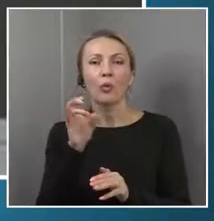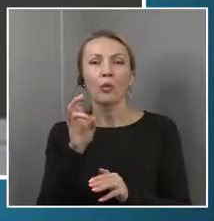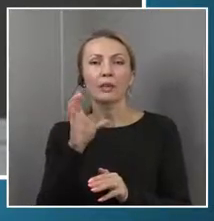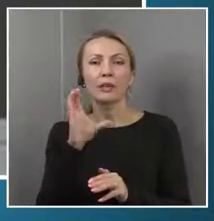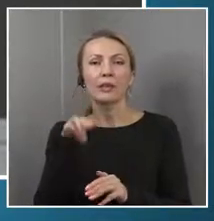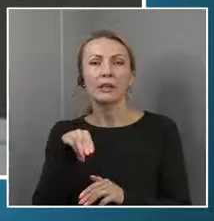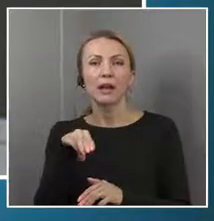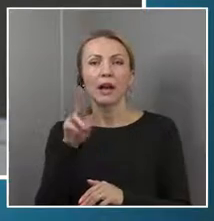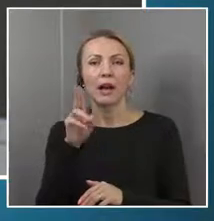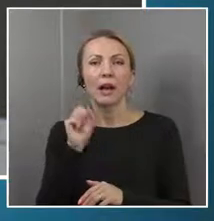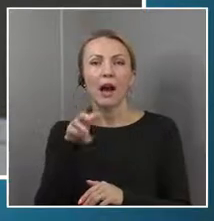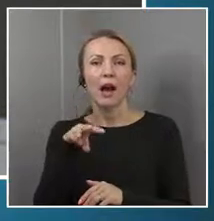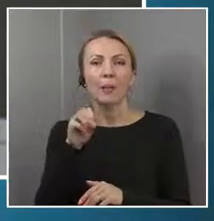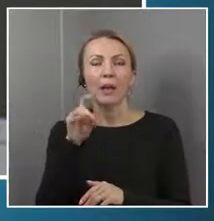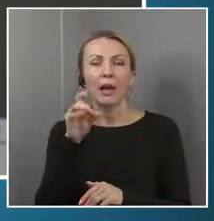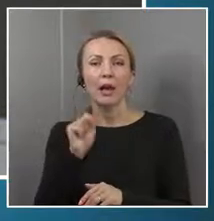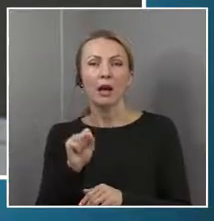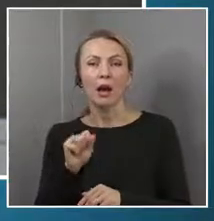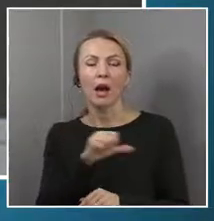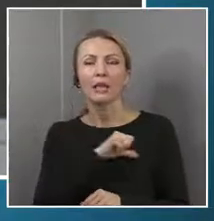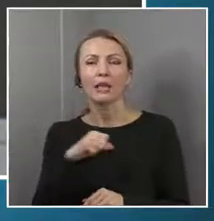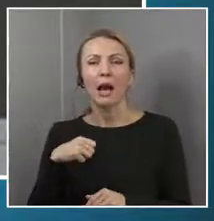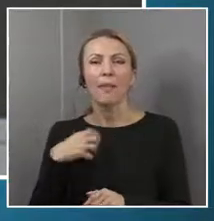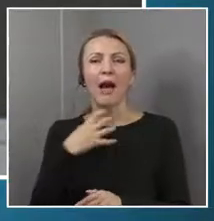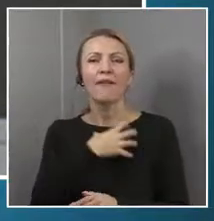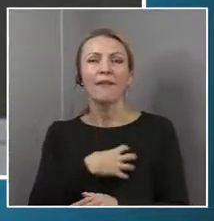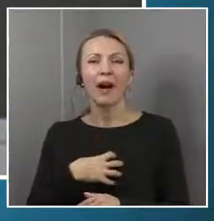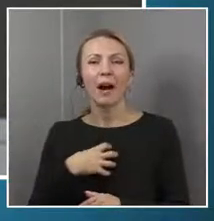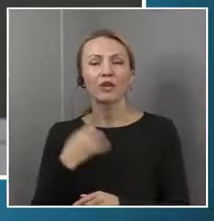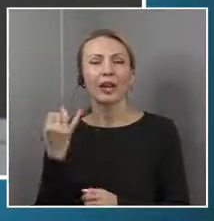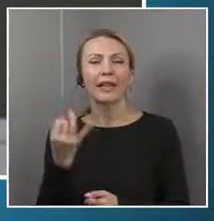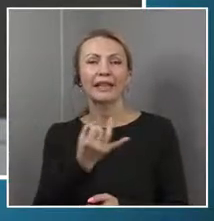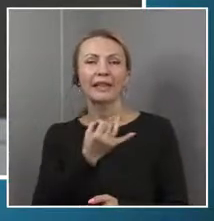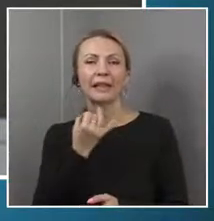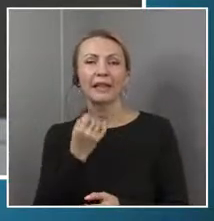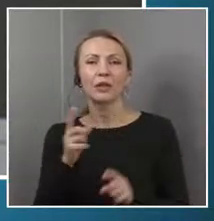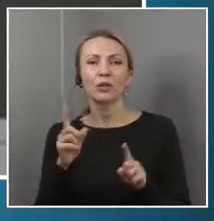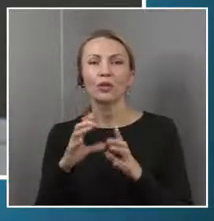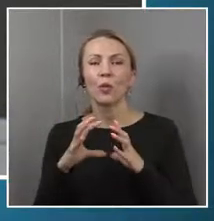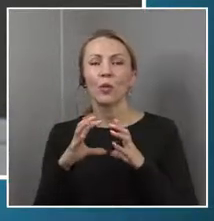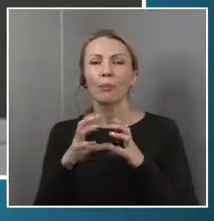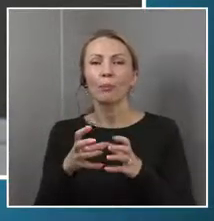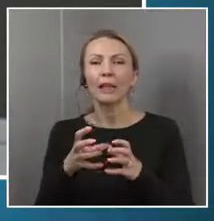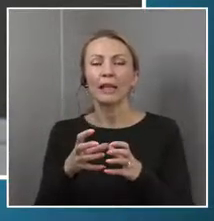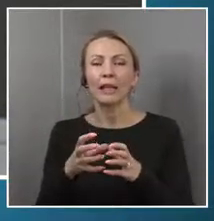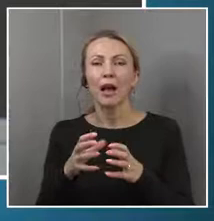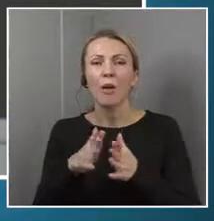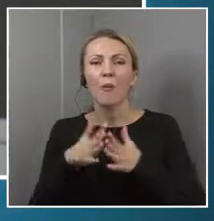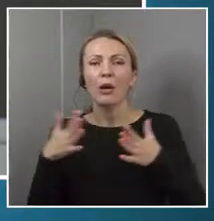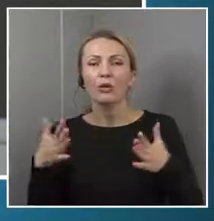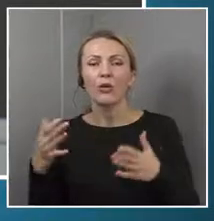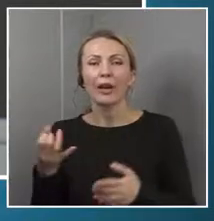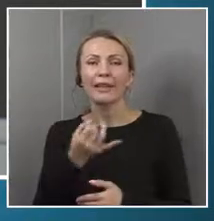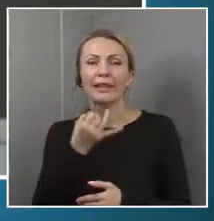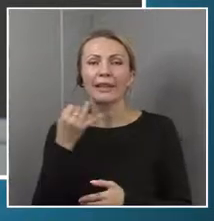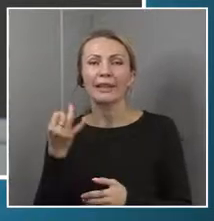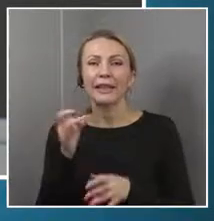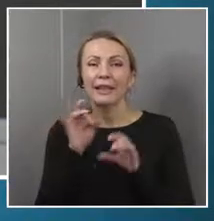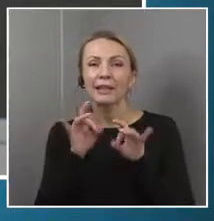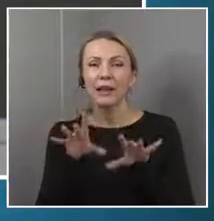it didn't happen, or that historical event didn't happen, coins can disprove that. And this is where Kunstkameras,